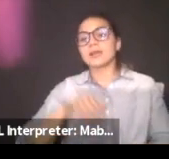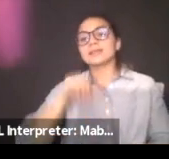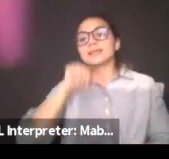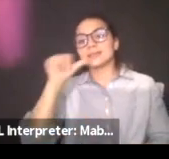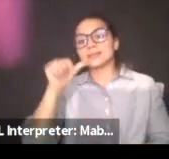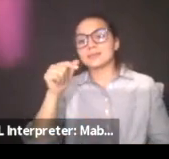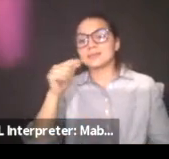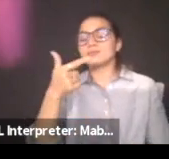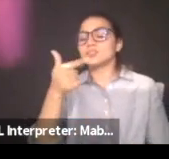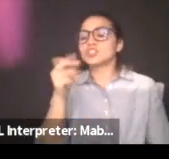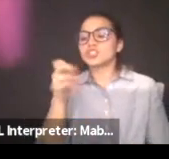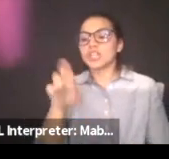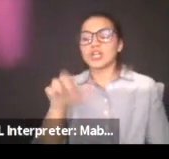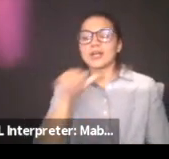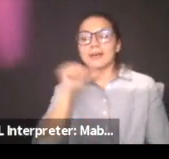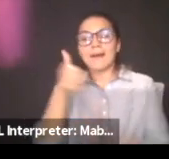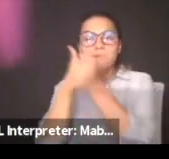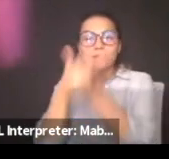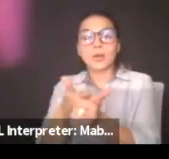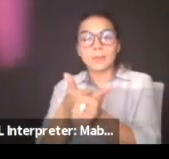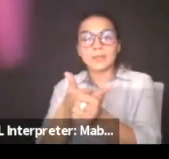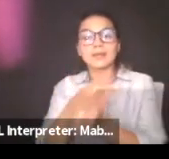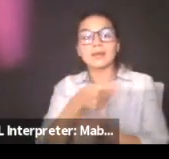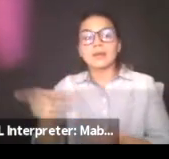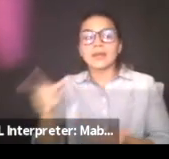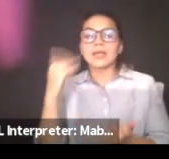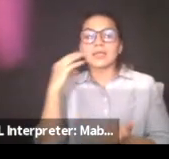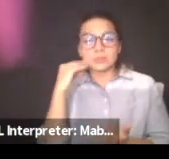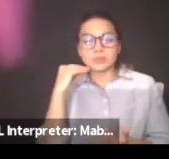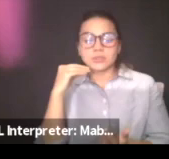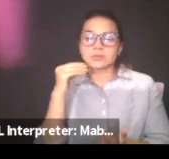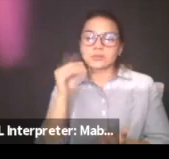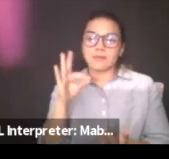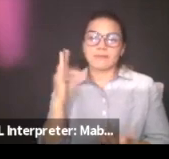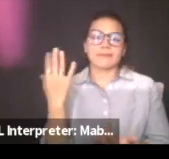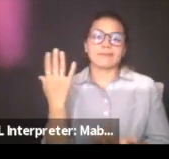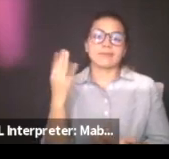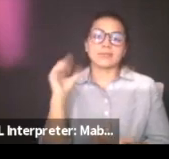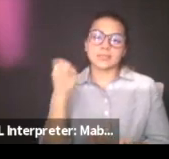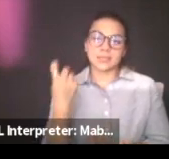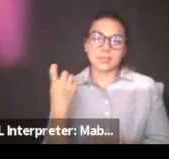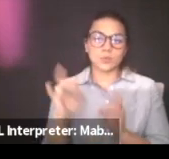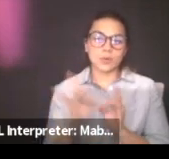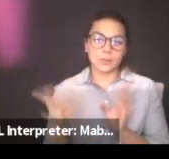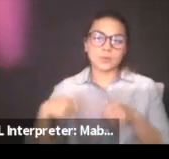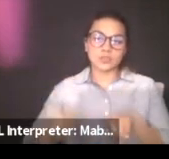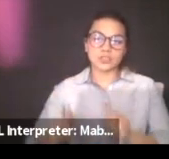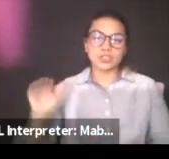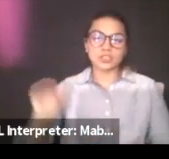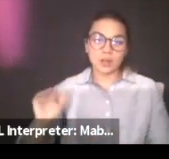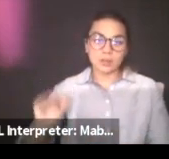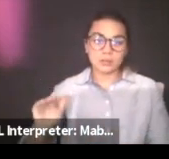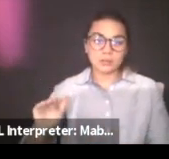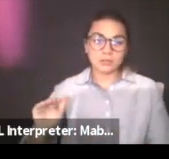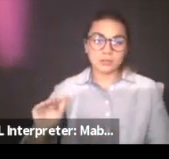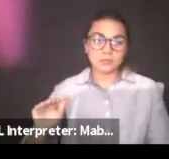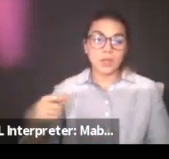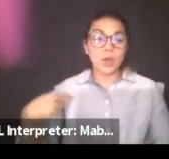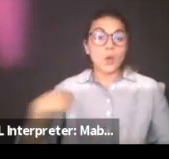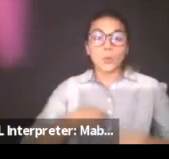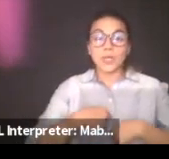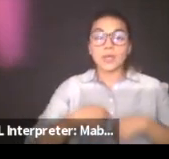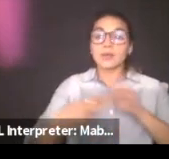sexual abuse. So please check out that work. We are unapologetically abolitionist and we do not receive state funding. So we're entirely